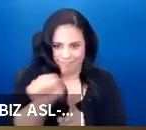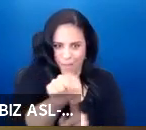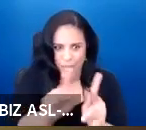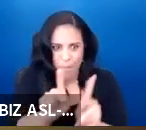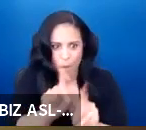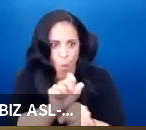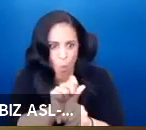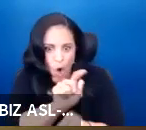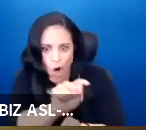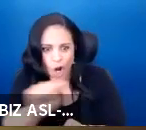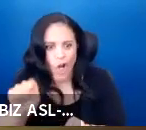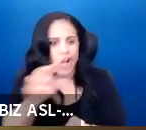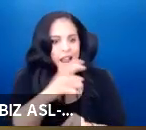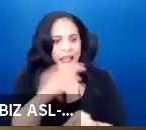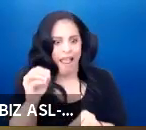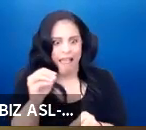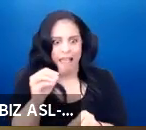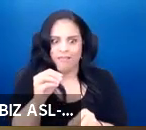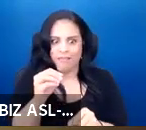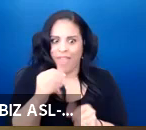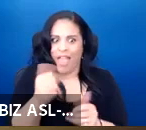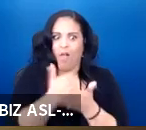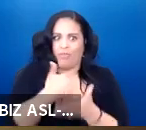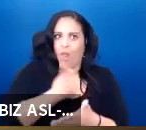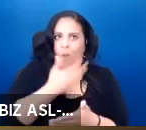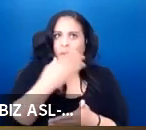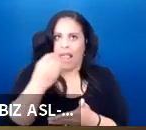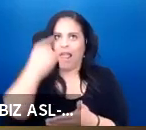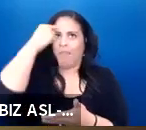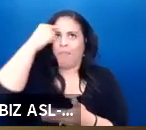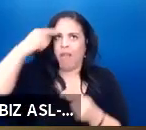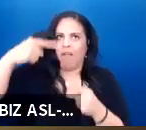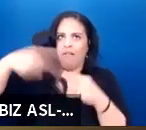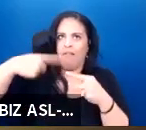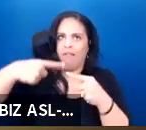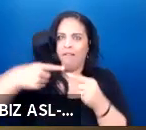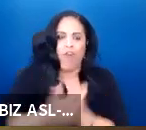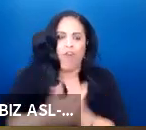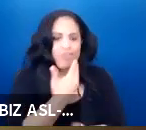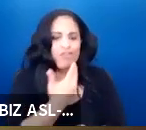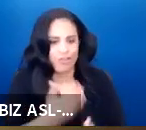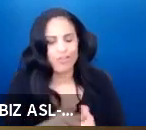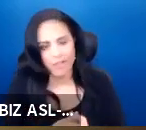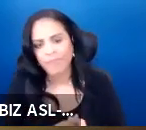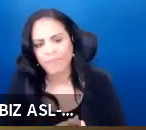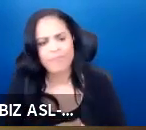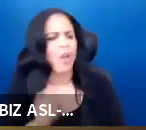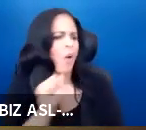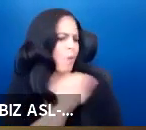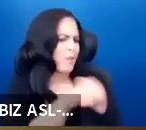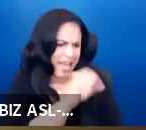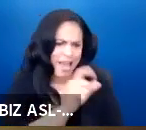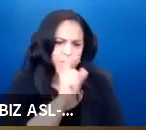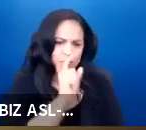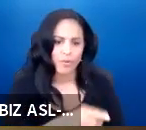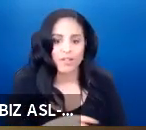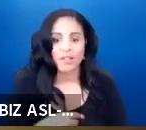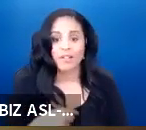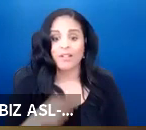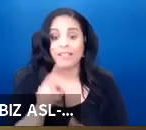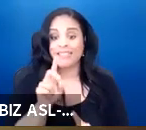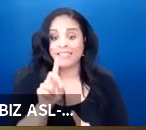again, keeps your mind fresh. Keep ingesting art, keep on. Exactly. Yeah, absolutely. I think the best way to